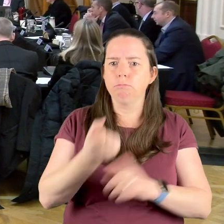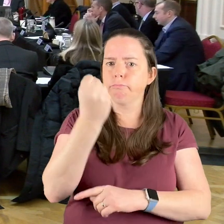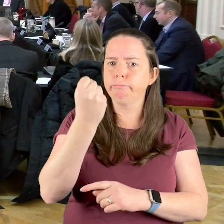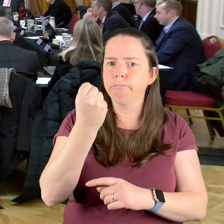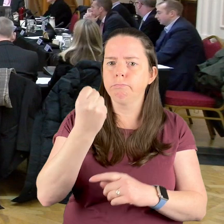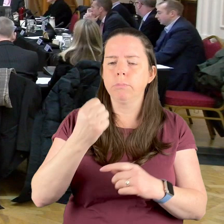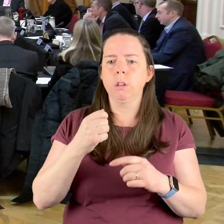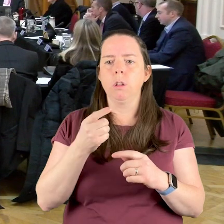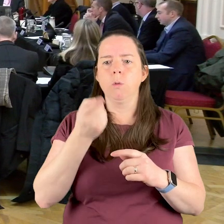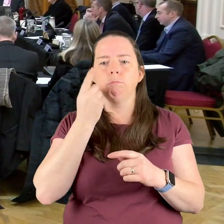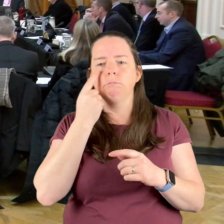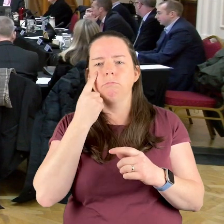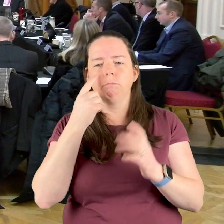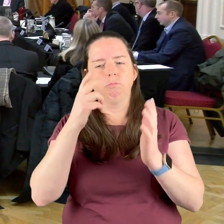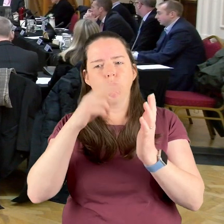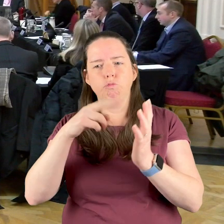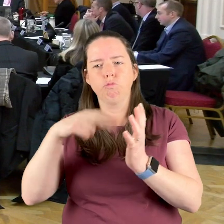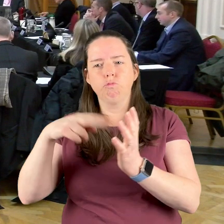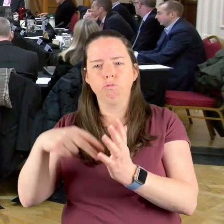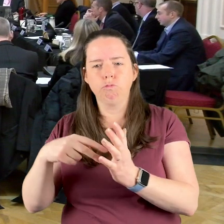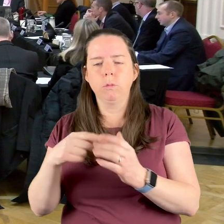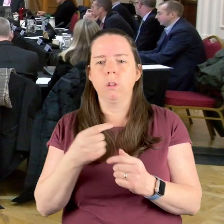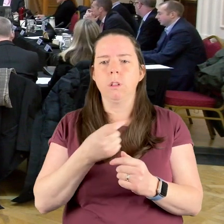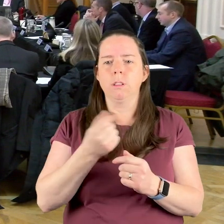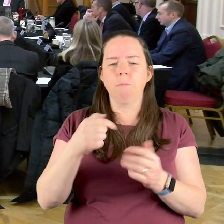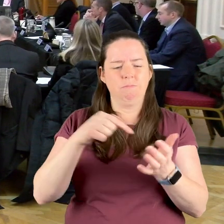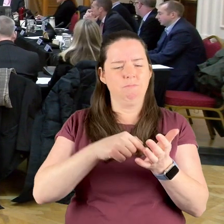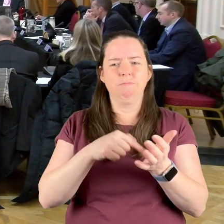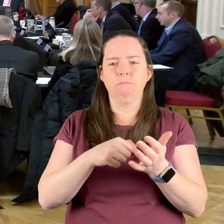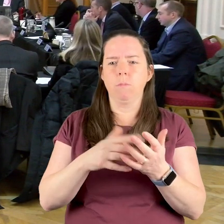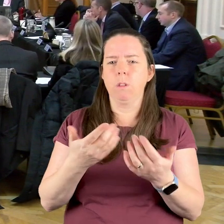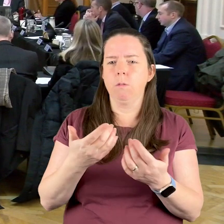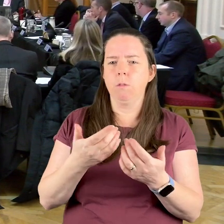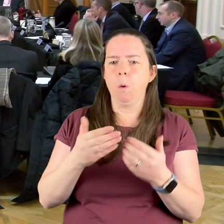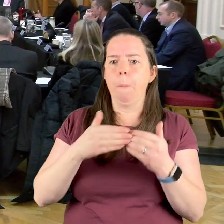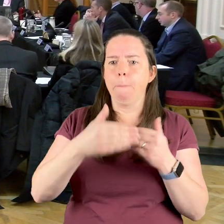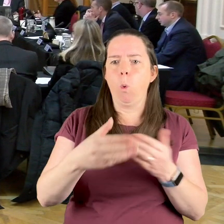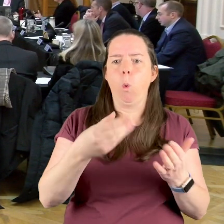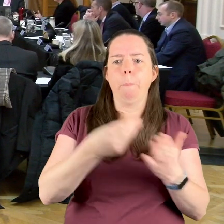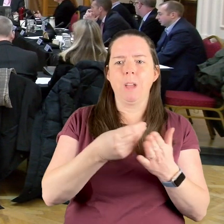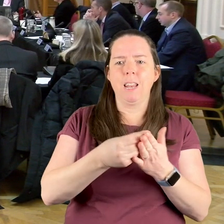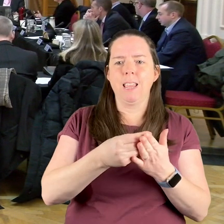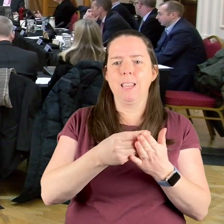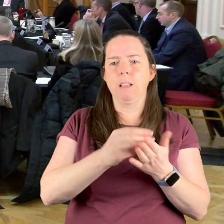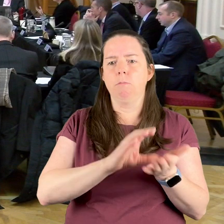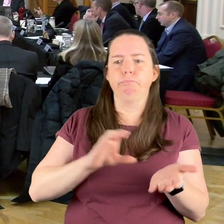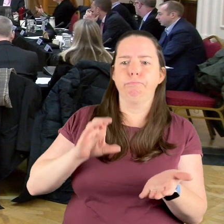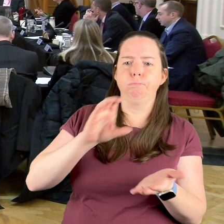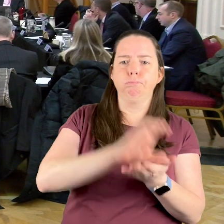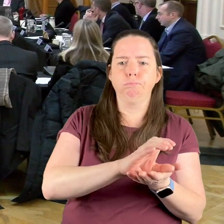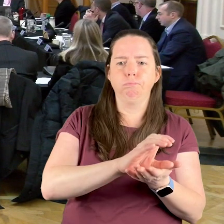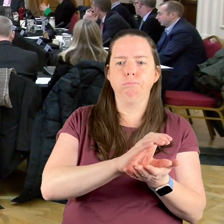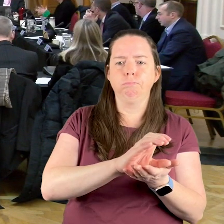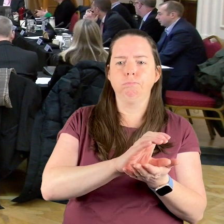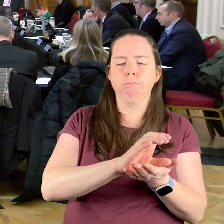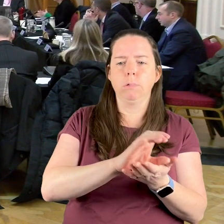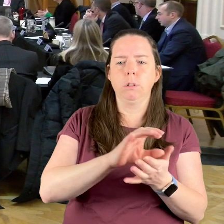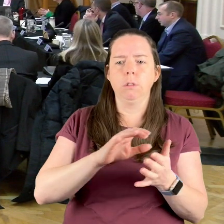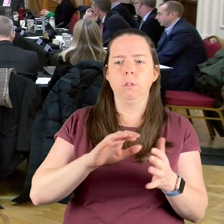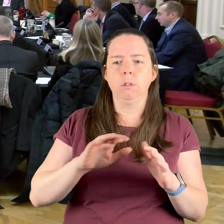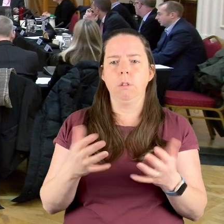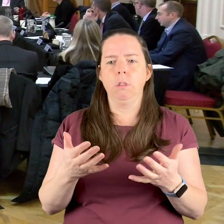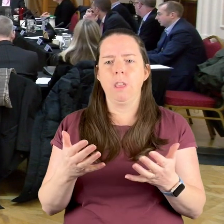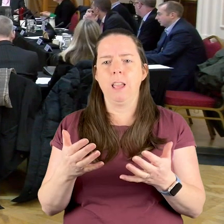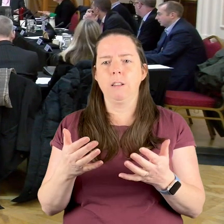making a difference? And there's also, when you look down some, there are some where we've put more money in